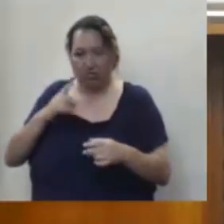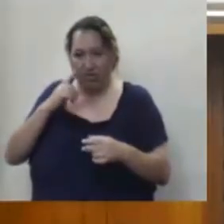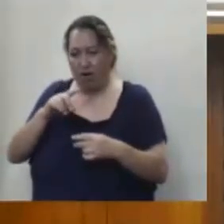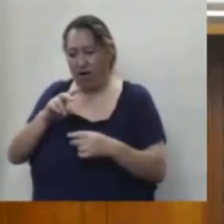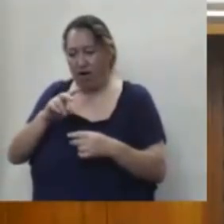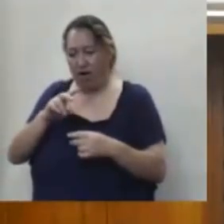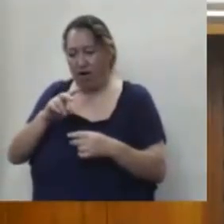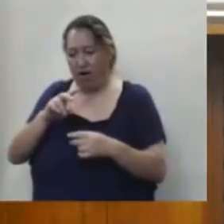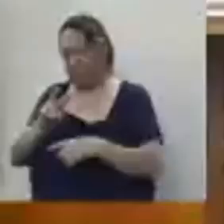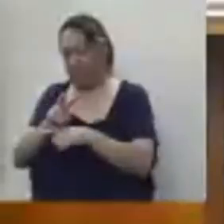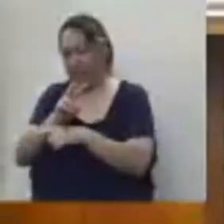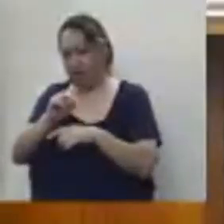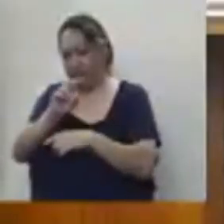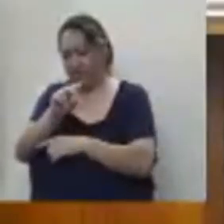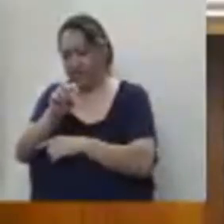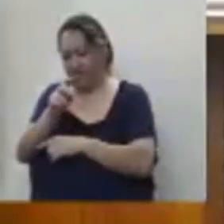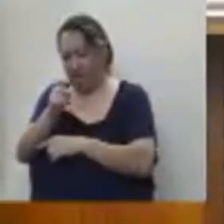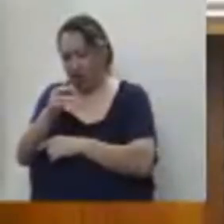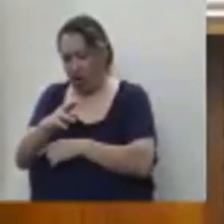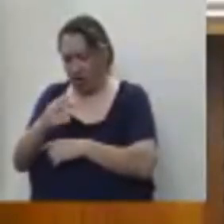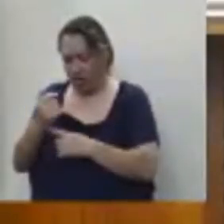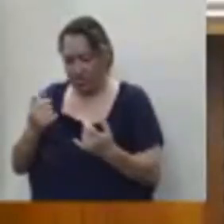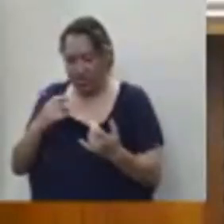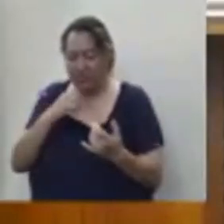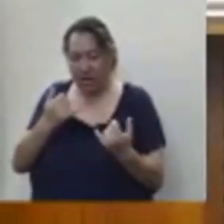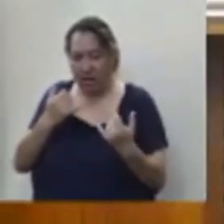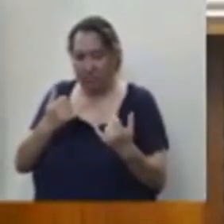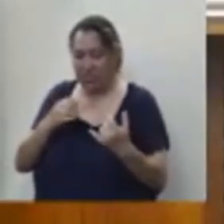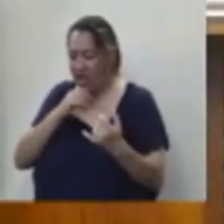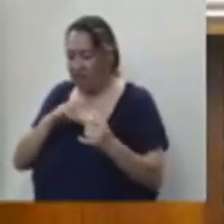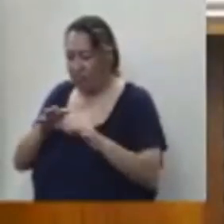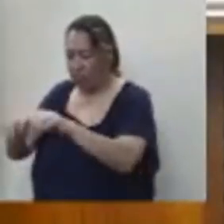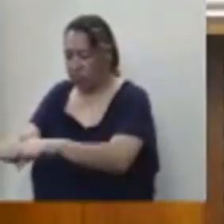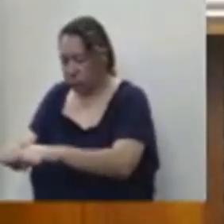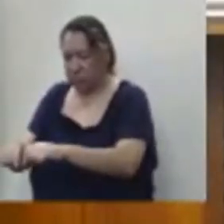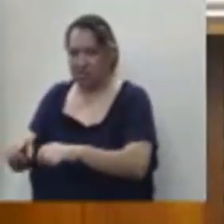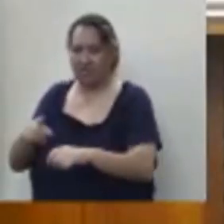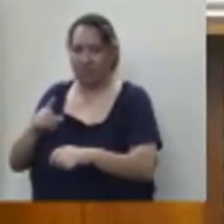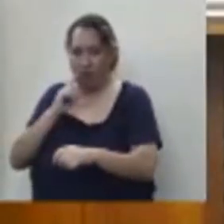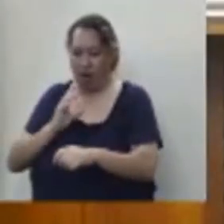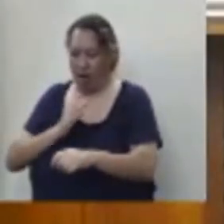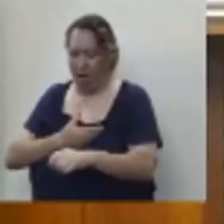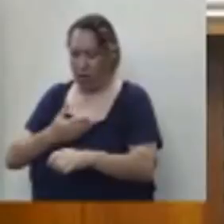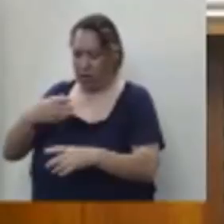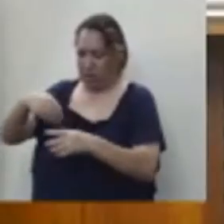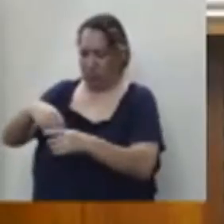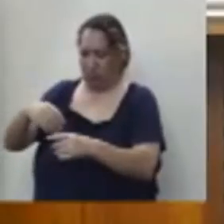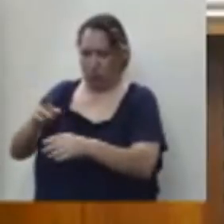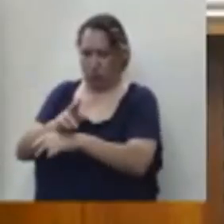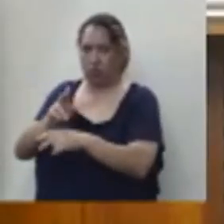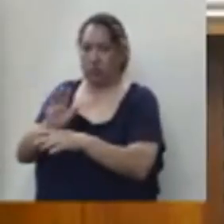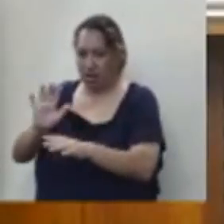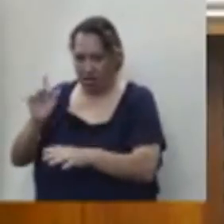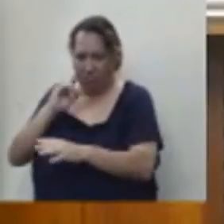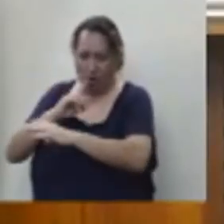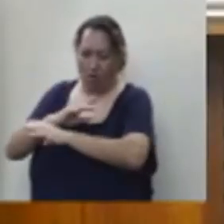not for confiscation for our internal use. It's for the safety of the healthcare community and the public at large to